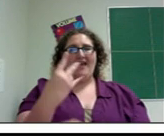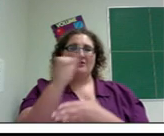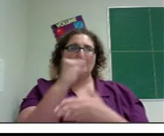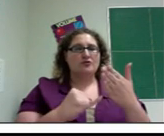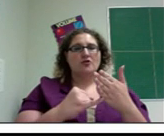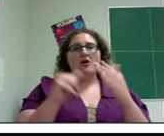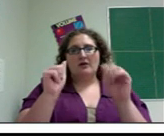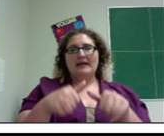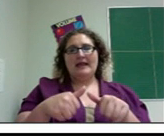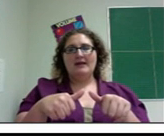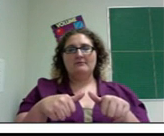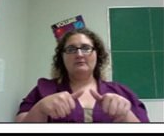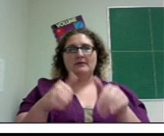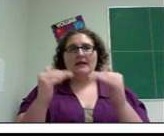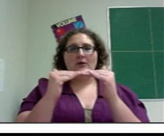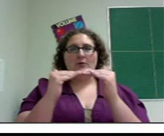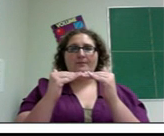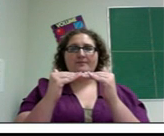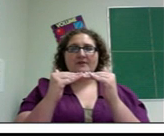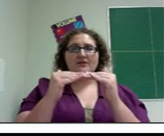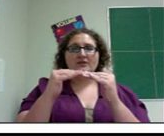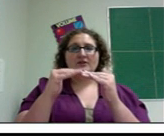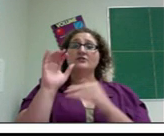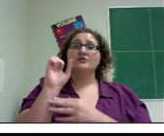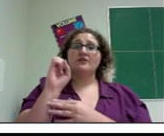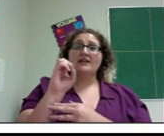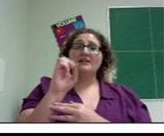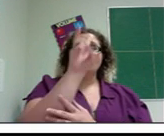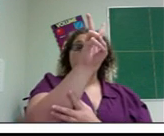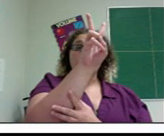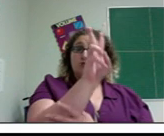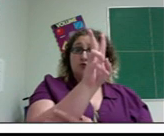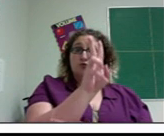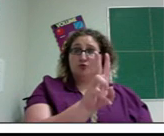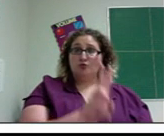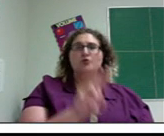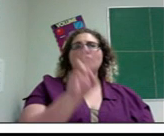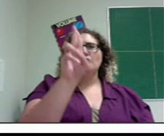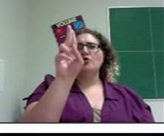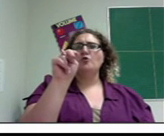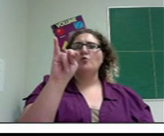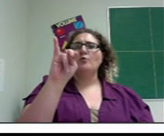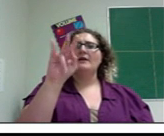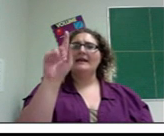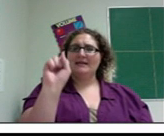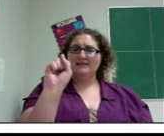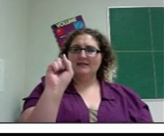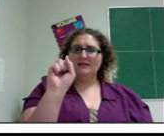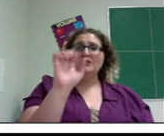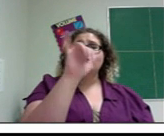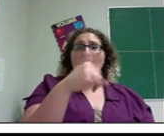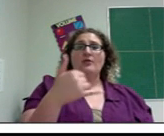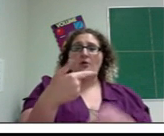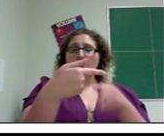again. So these are each 2 units long. This is what's wrapping around the base. These links right